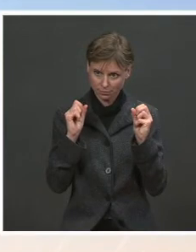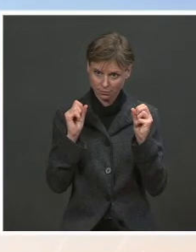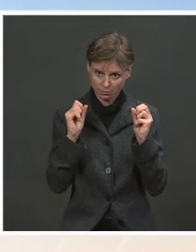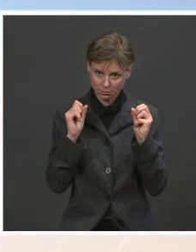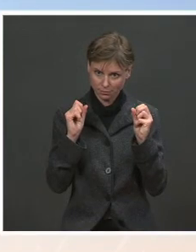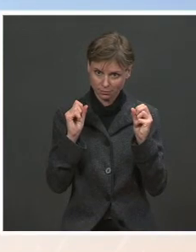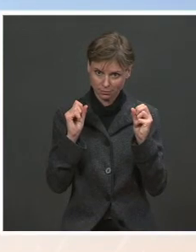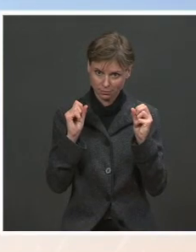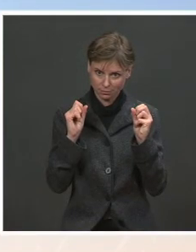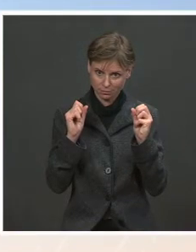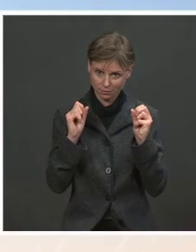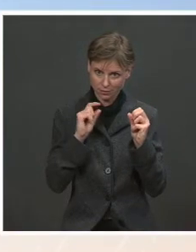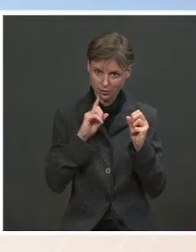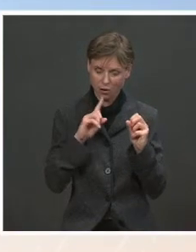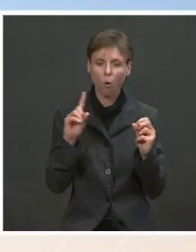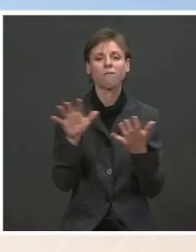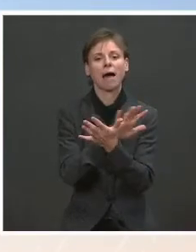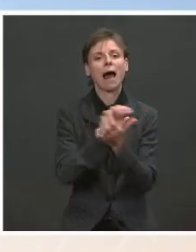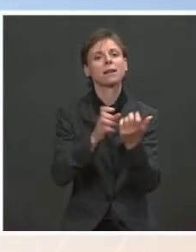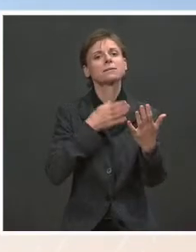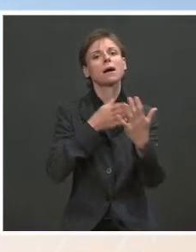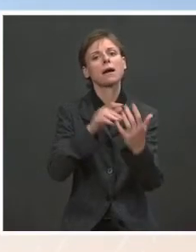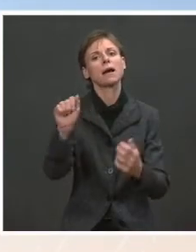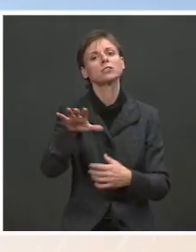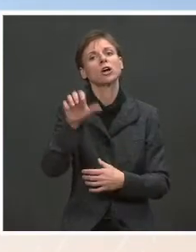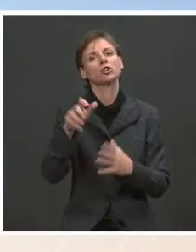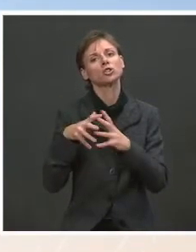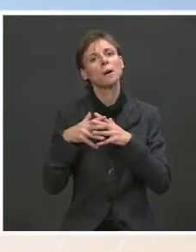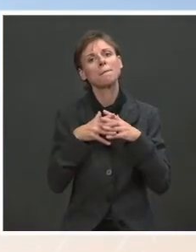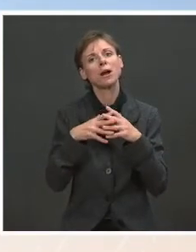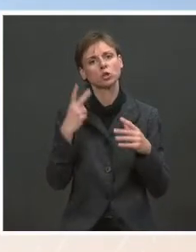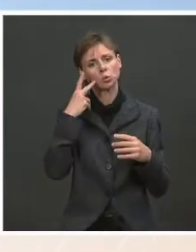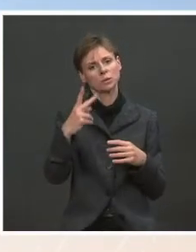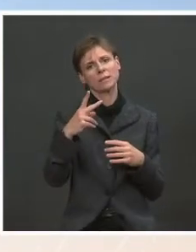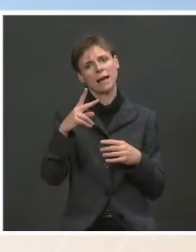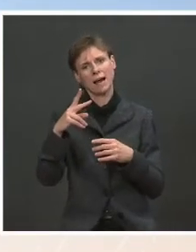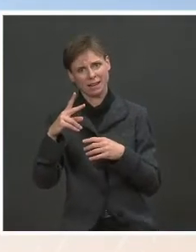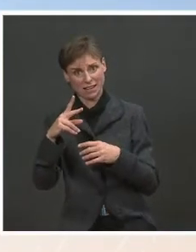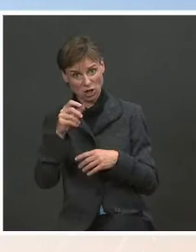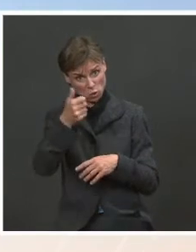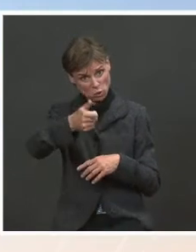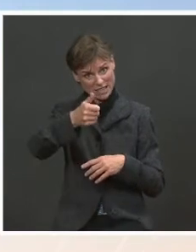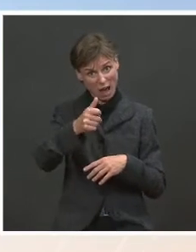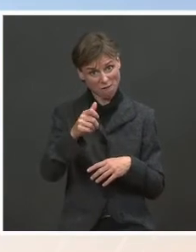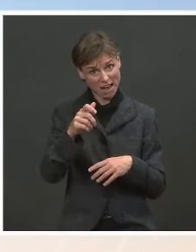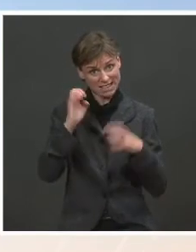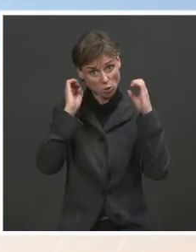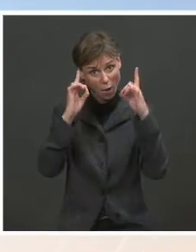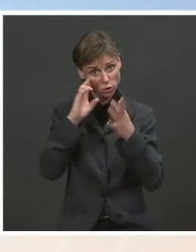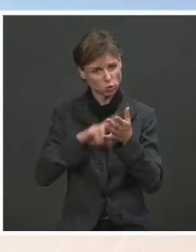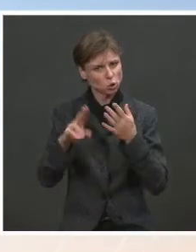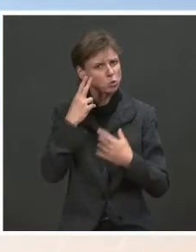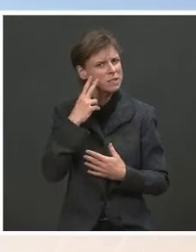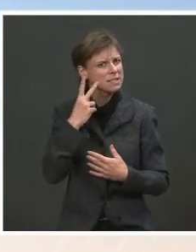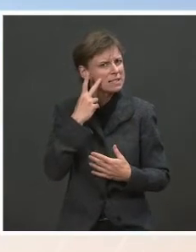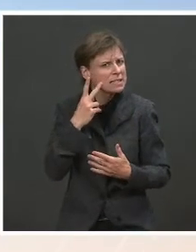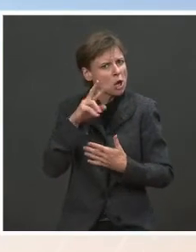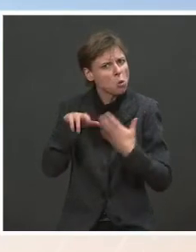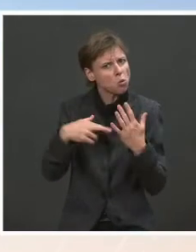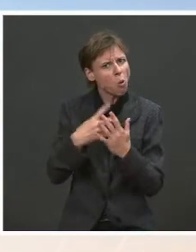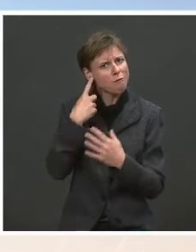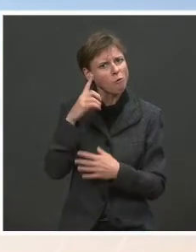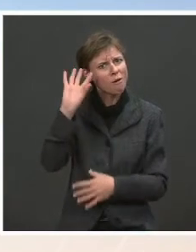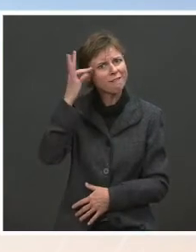against Asian Americans. You know, as the education secretary, do you see some role for the federal government to play in terms of